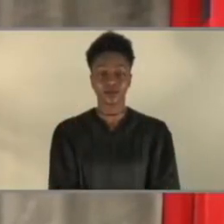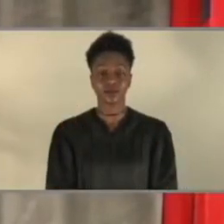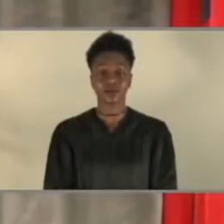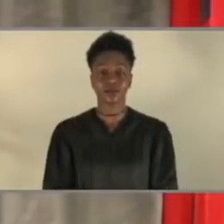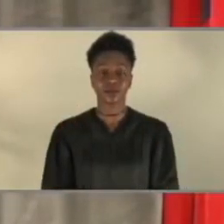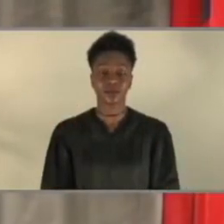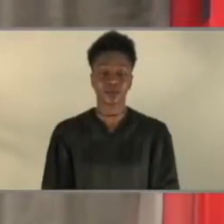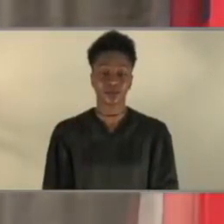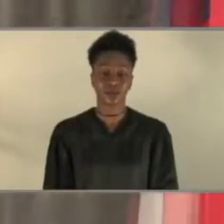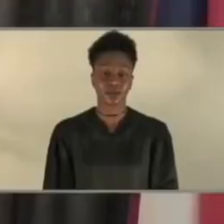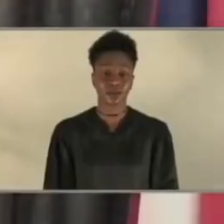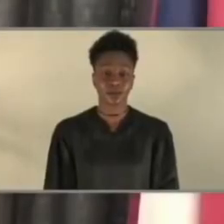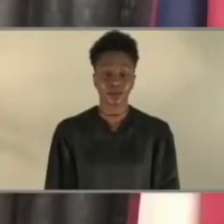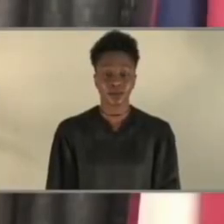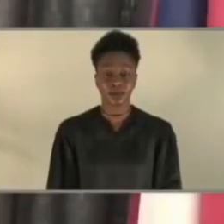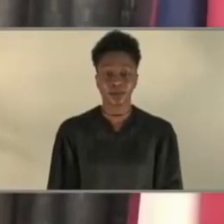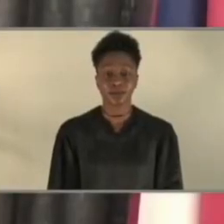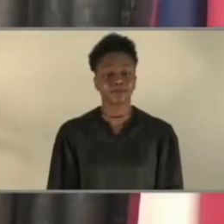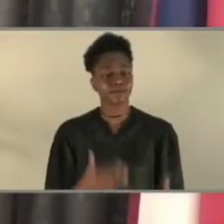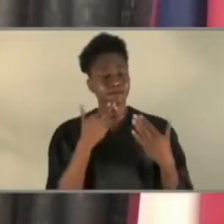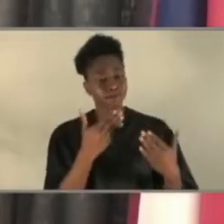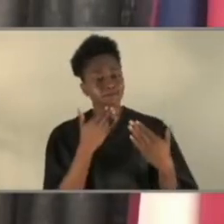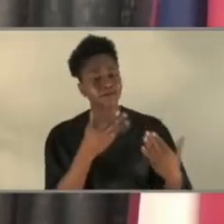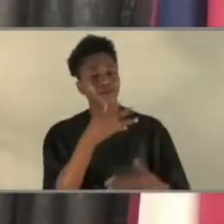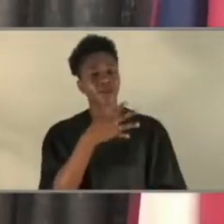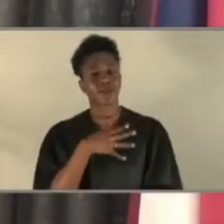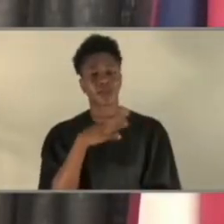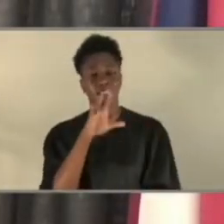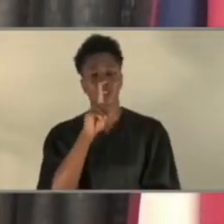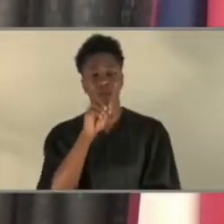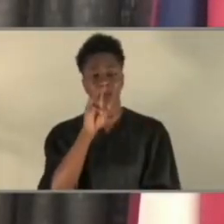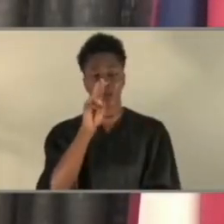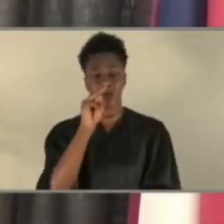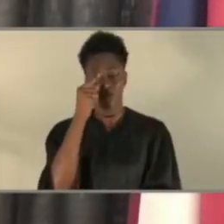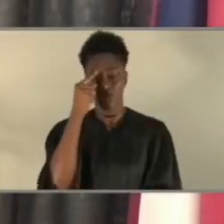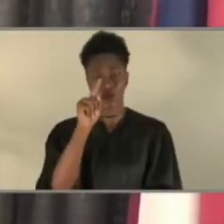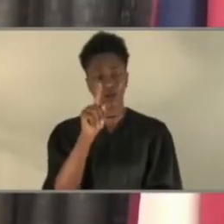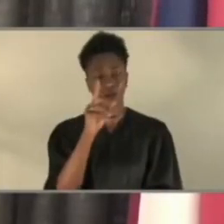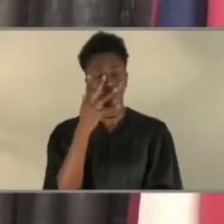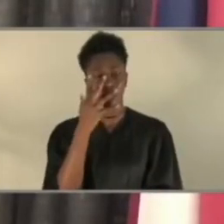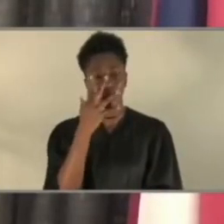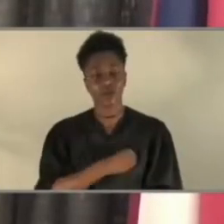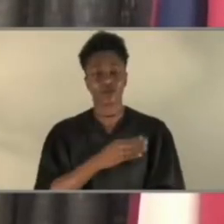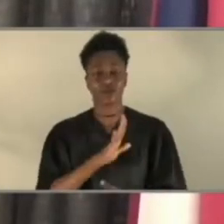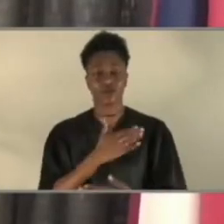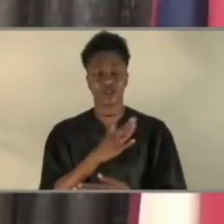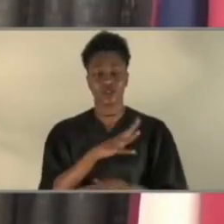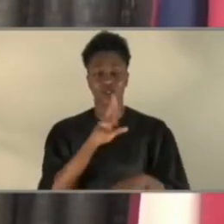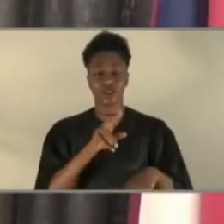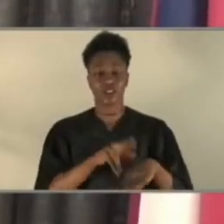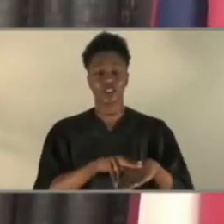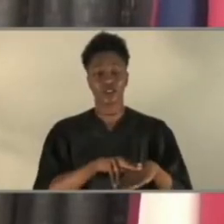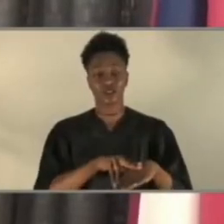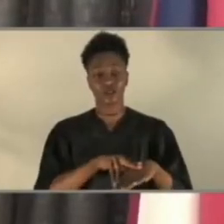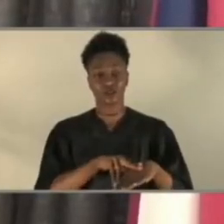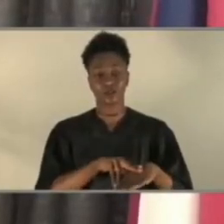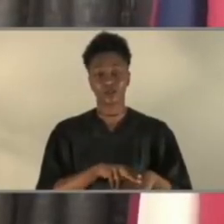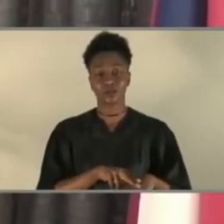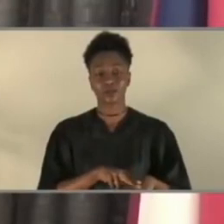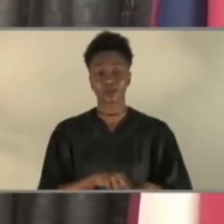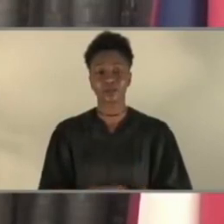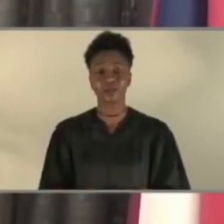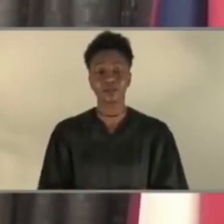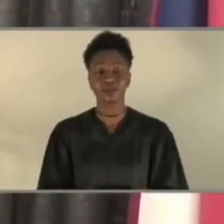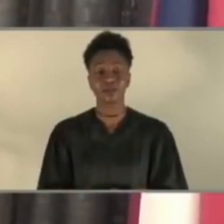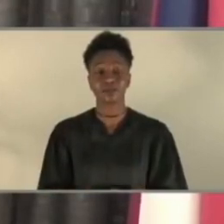brave? Thank you, Ms. Odom, for such a beautiful rendition of our national anthem. My comments